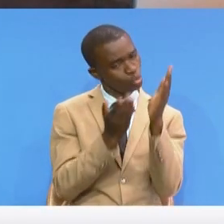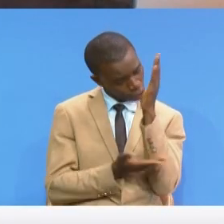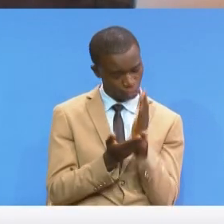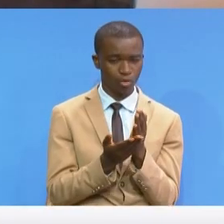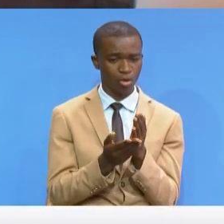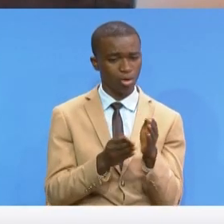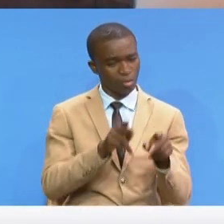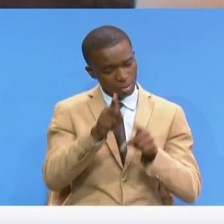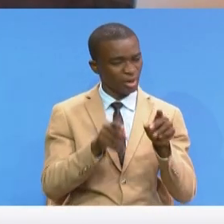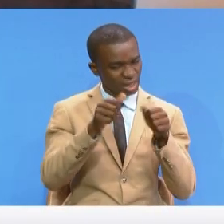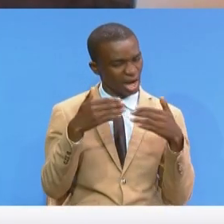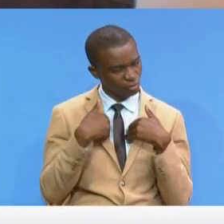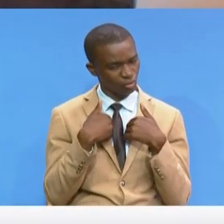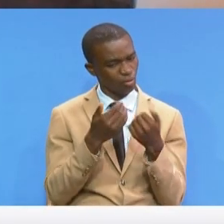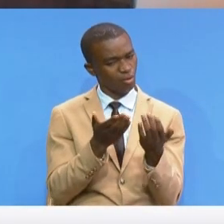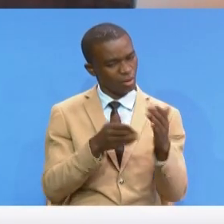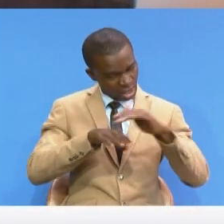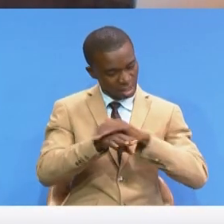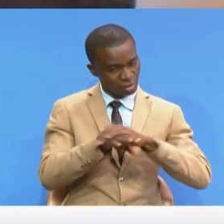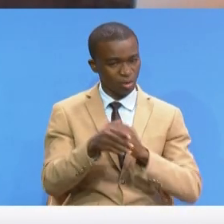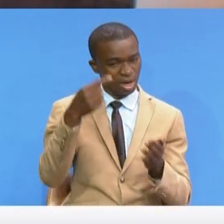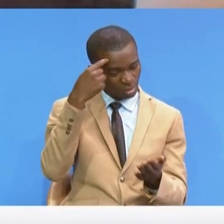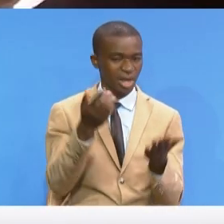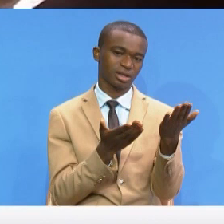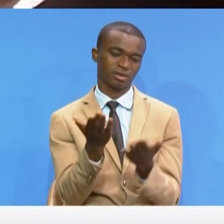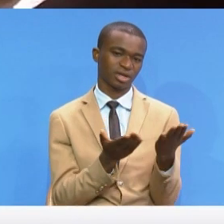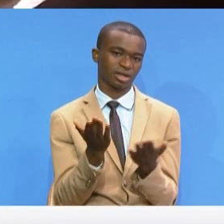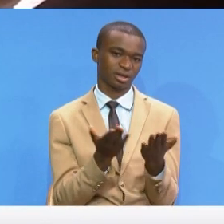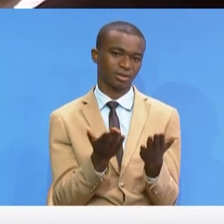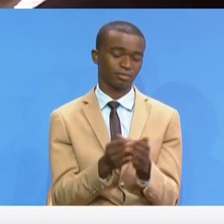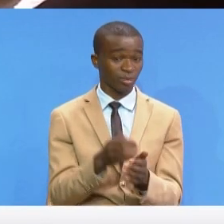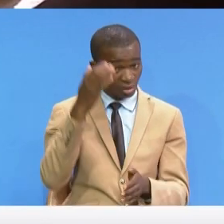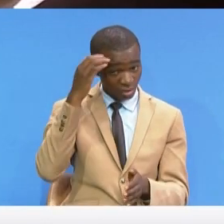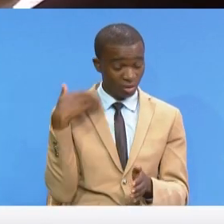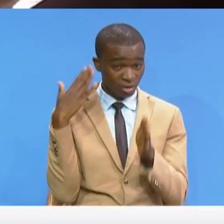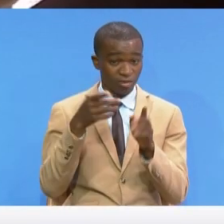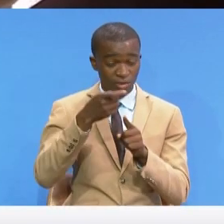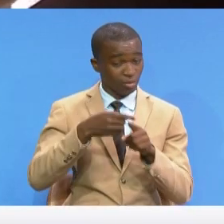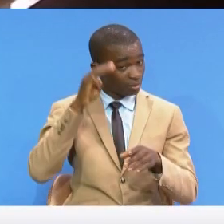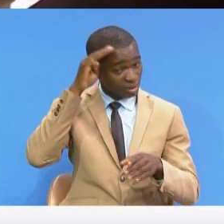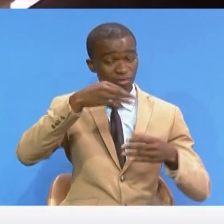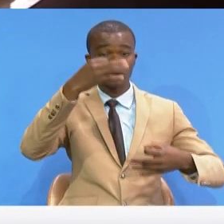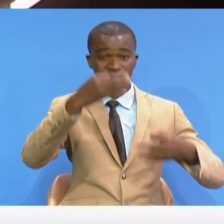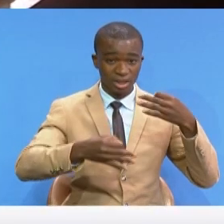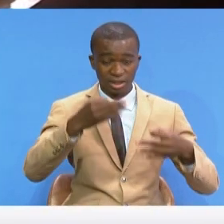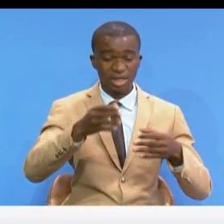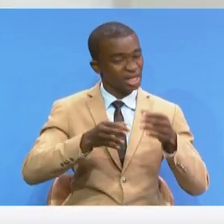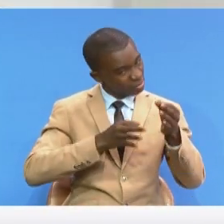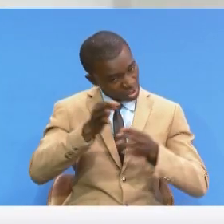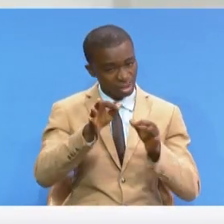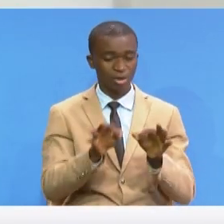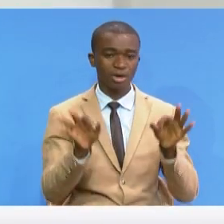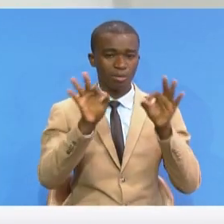for whatever we are doing in e-government, wherever we are. Officials from the Ministry of Justice highlighted the importance